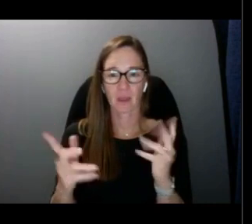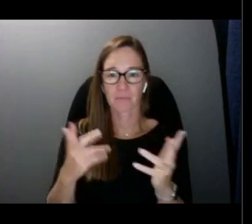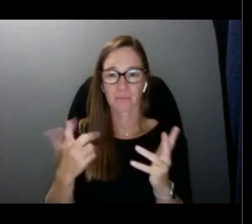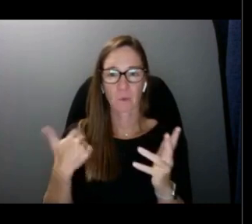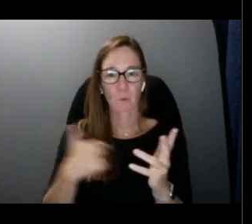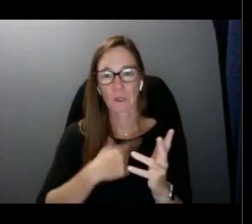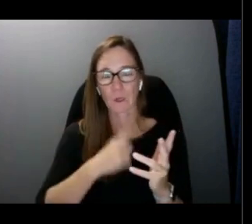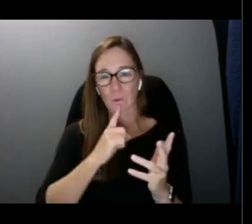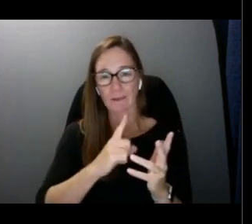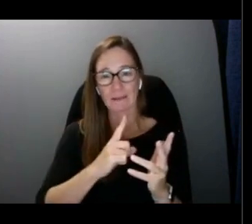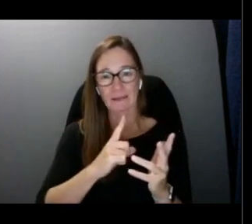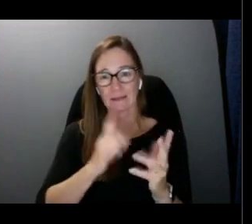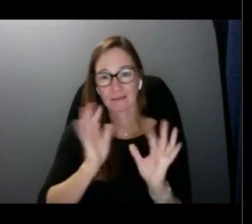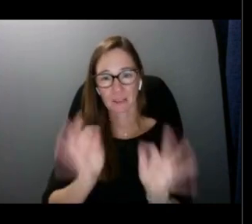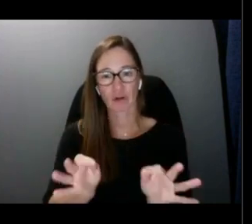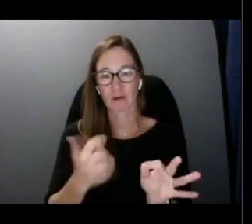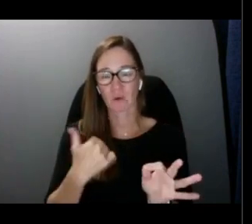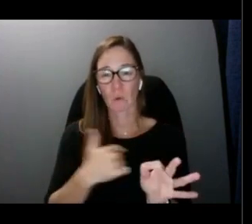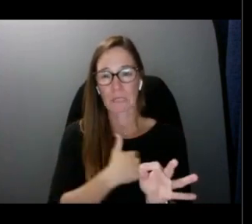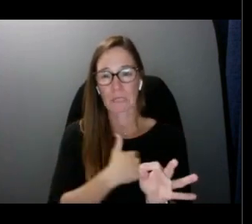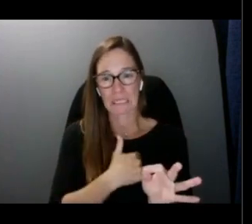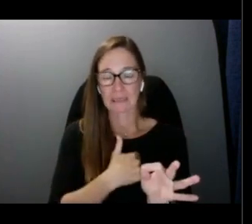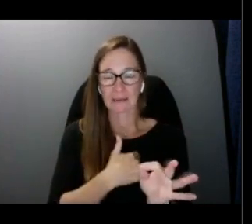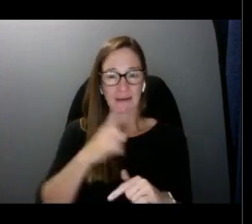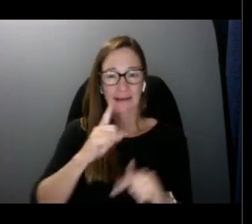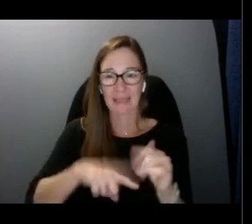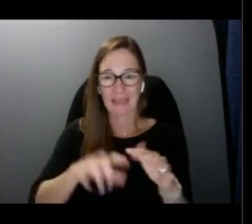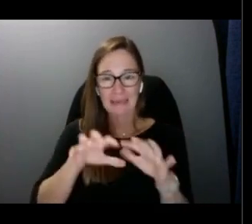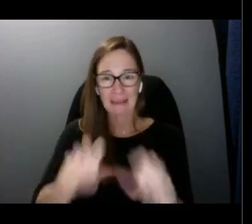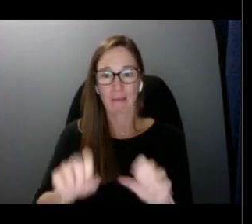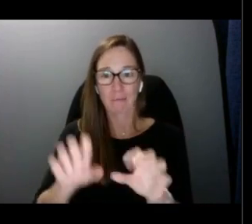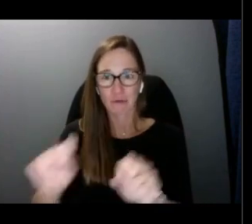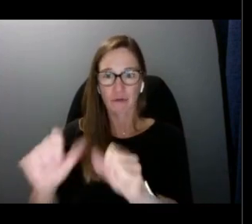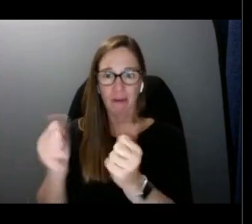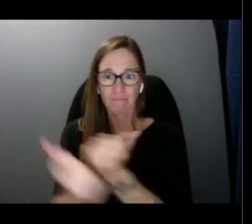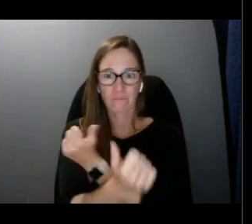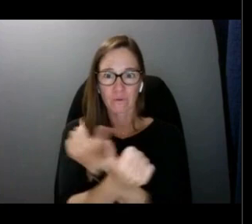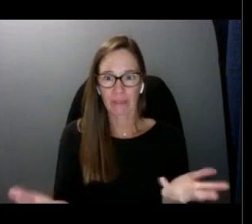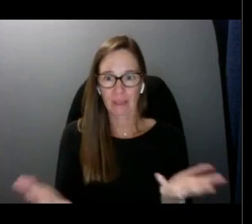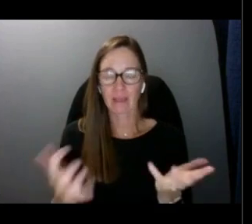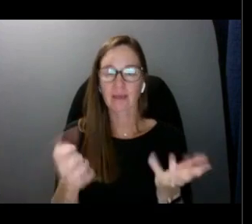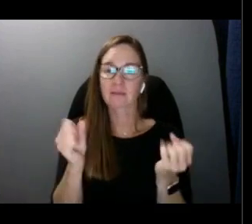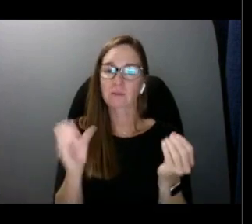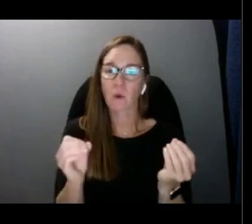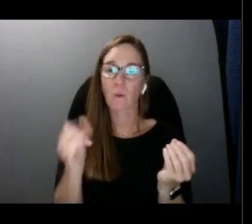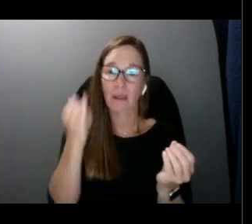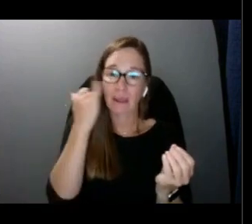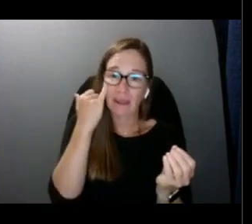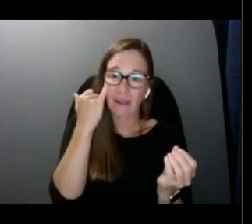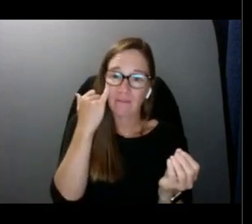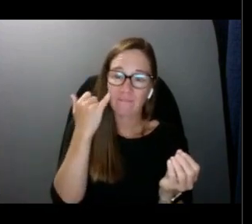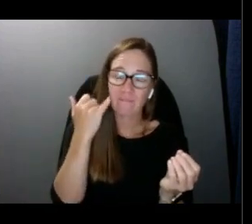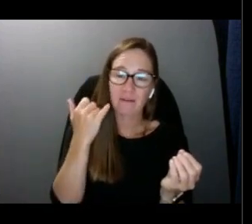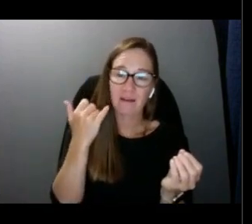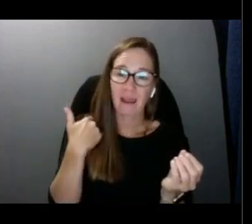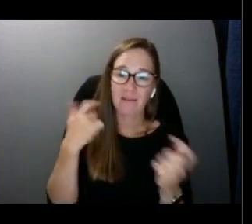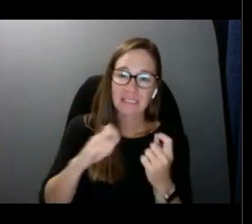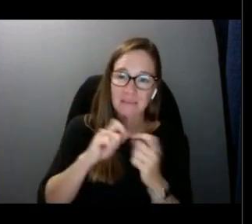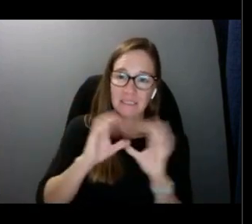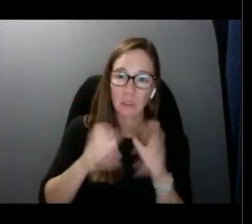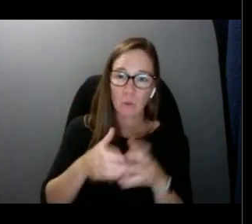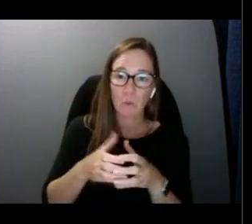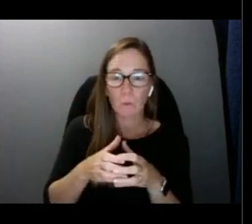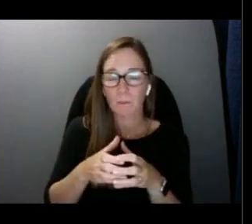are reasonably certain that we can't capture everything. And so if there is a group